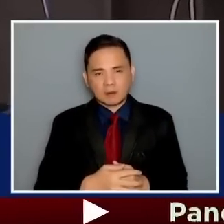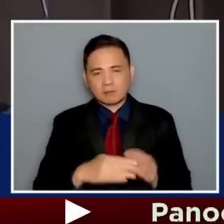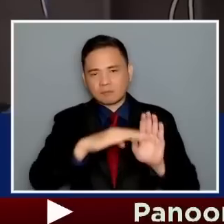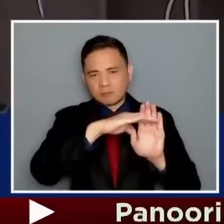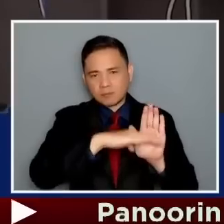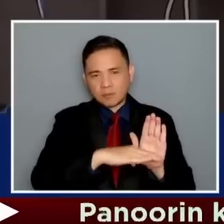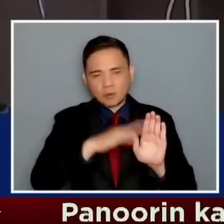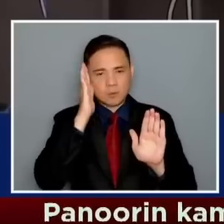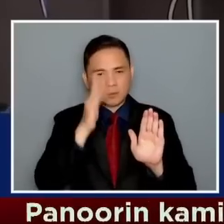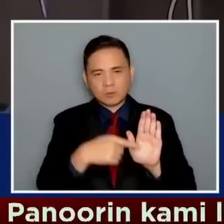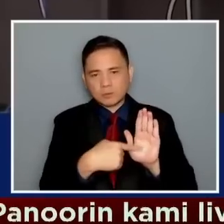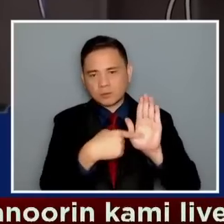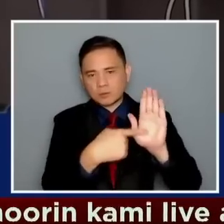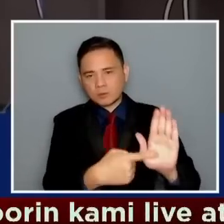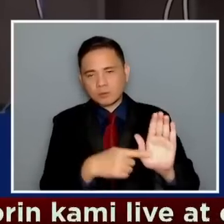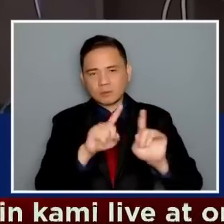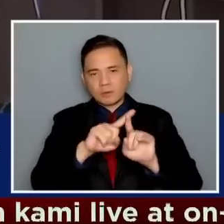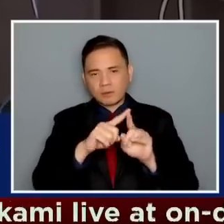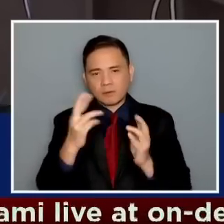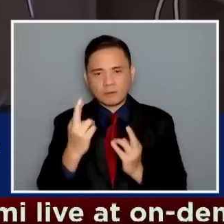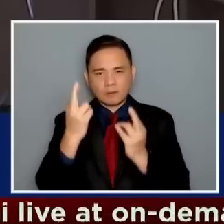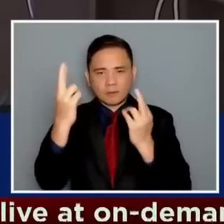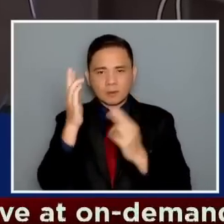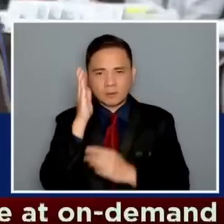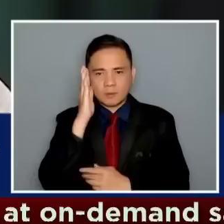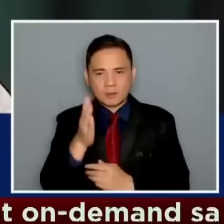ang ulat at rekomendasyon nila.